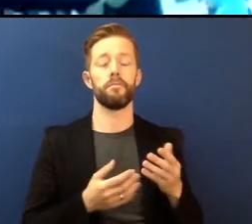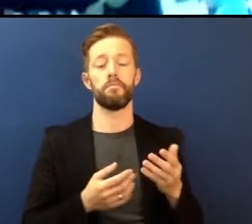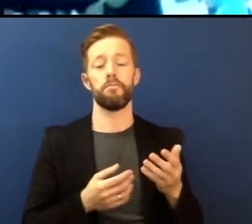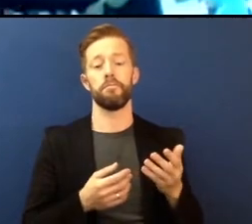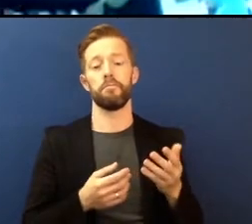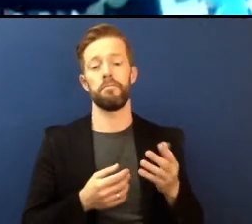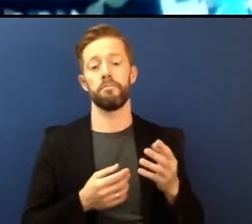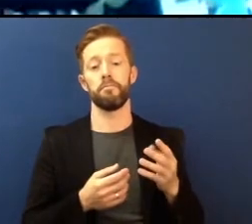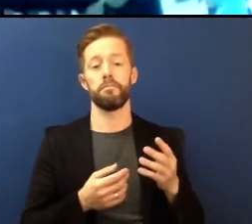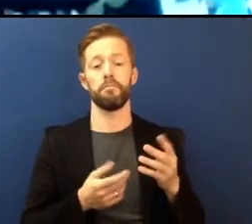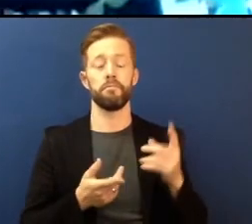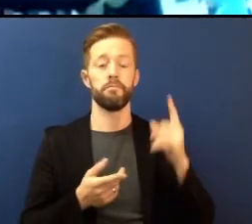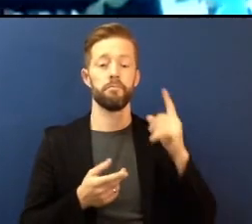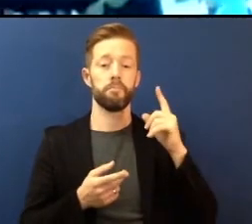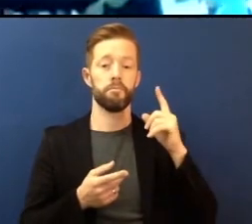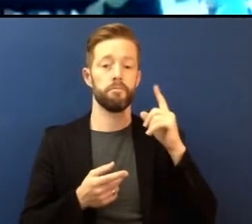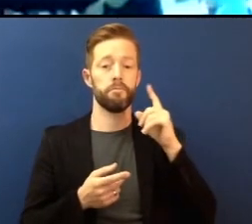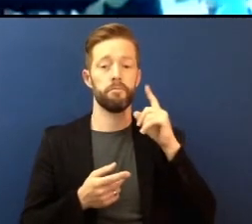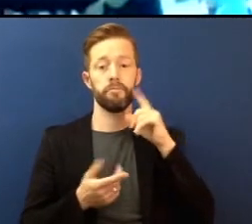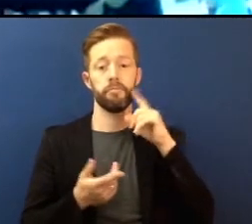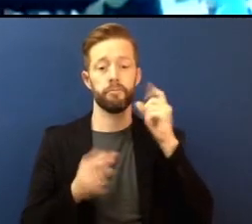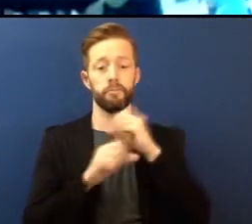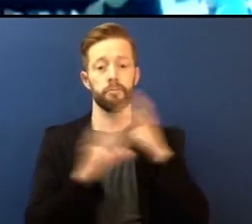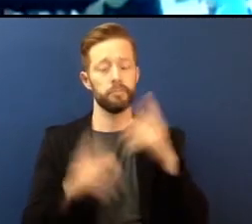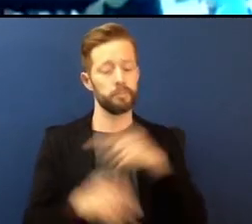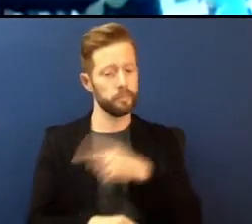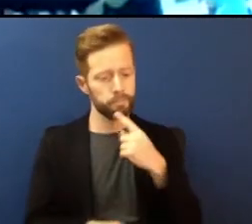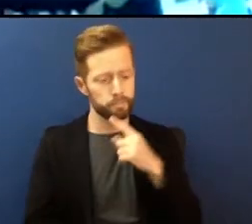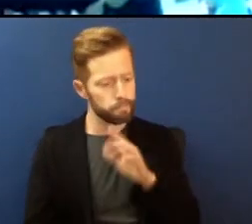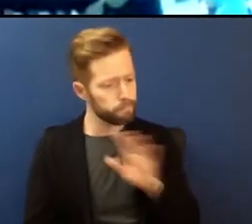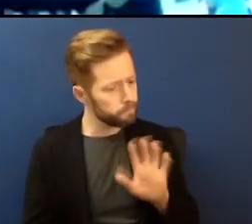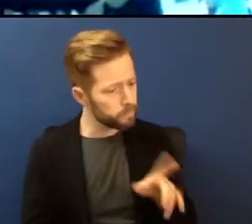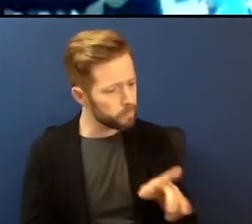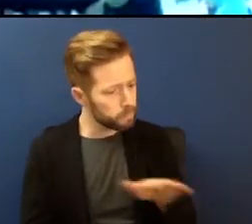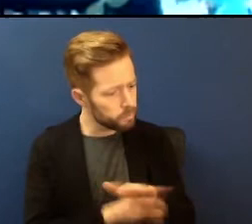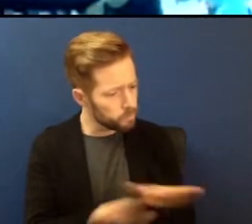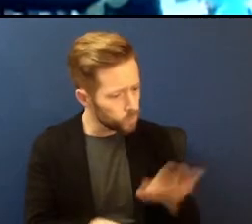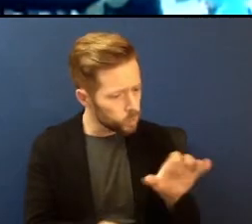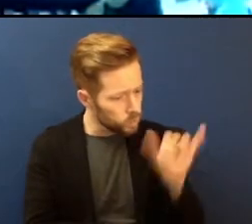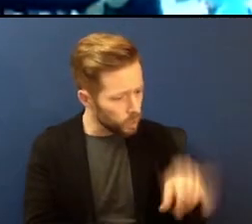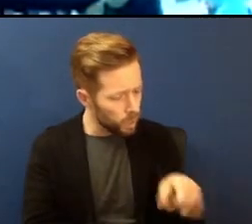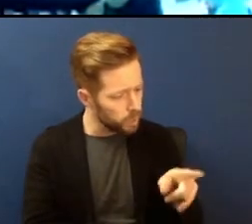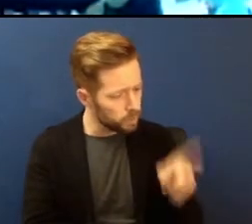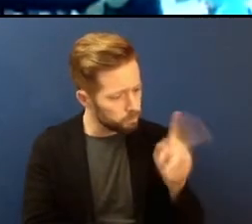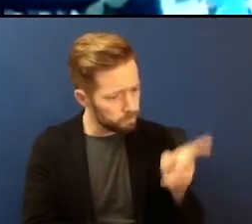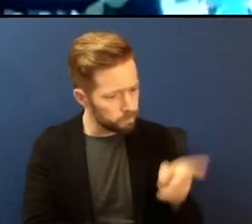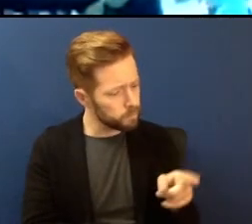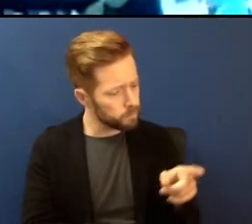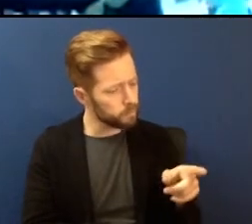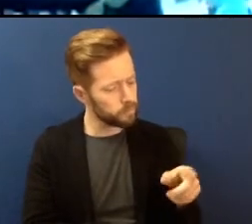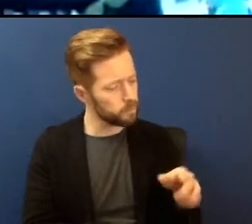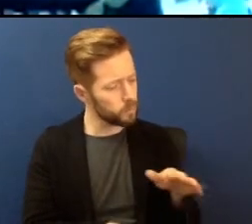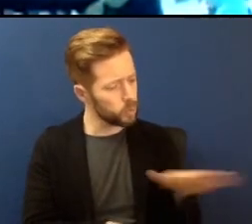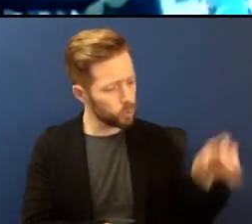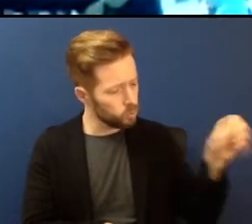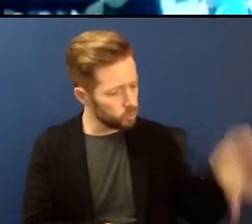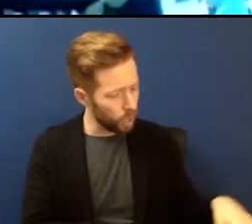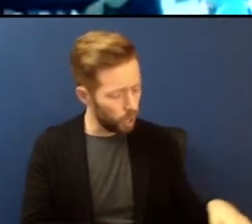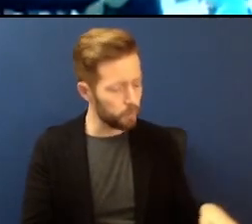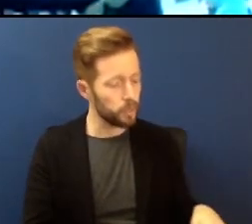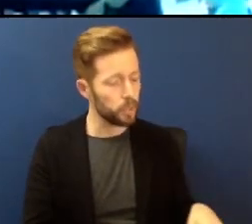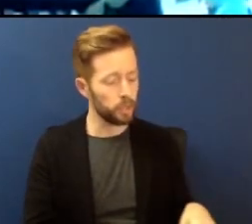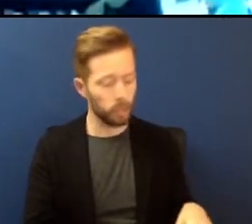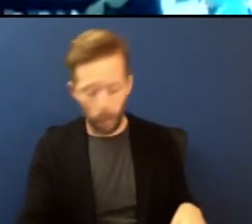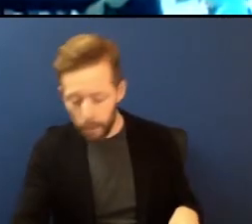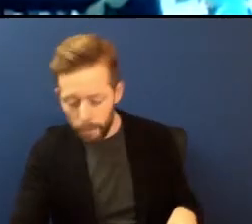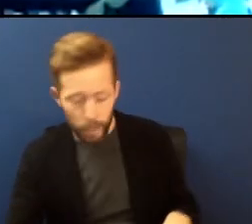And the father who's sitting with his daughter is now, don't do that. That's not for dropping. You need to eat with that, and picks the